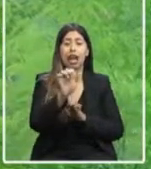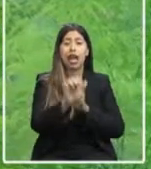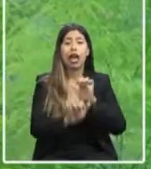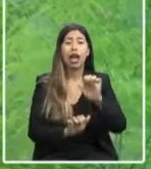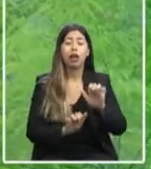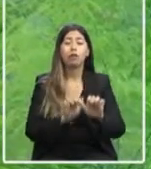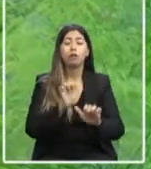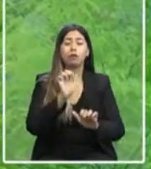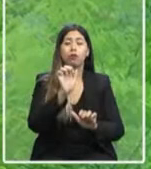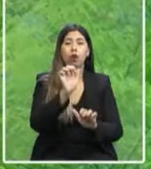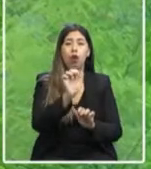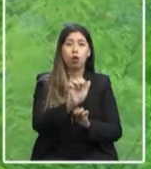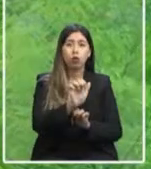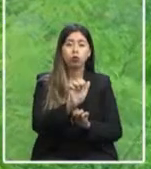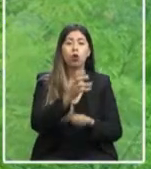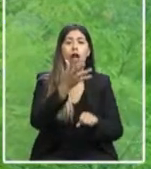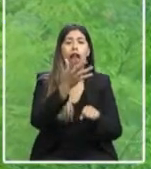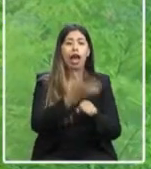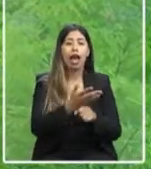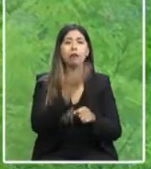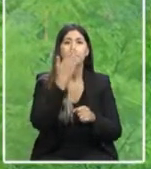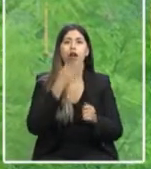surrounding, maybe another